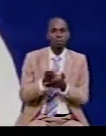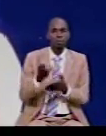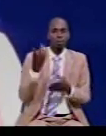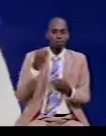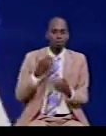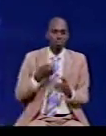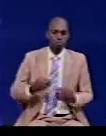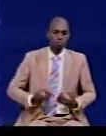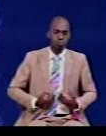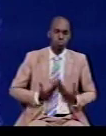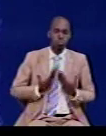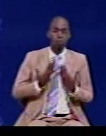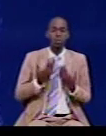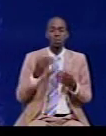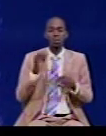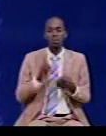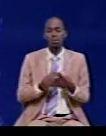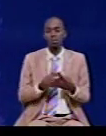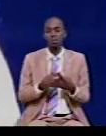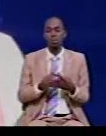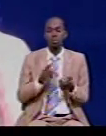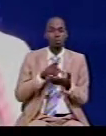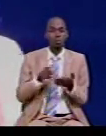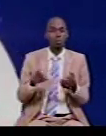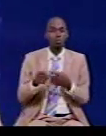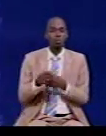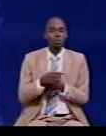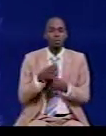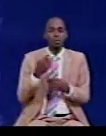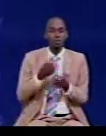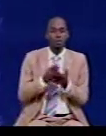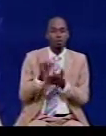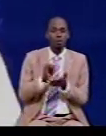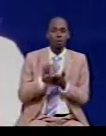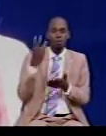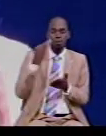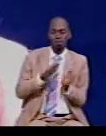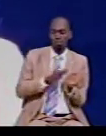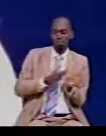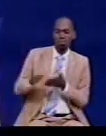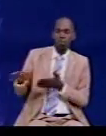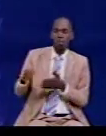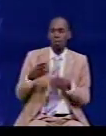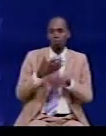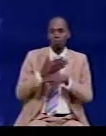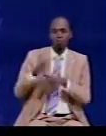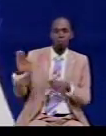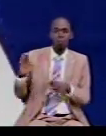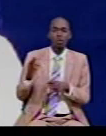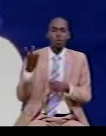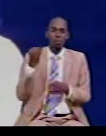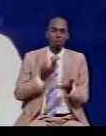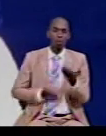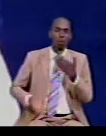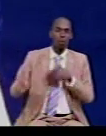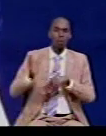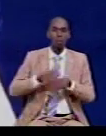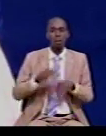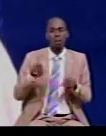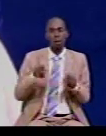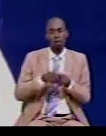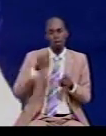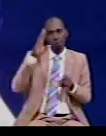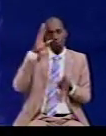like the fallen field neglected was resuscitated by a man with Christ-like identity who wore humility through